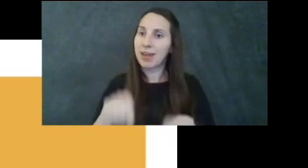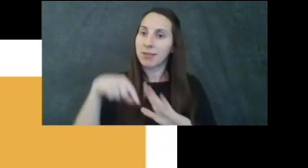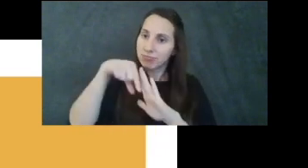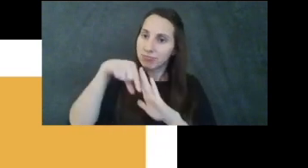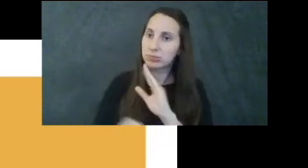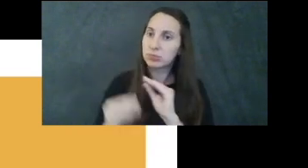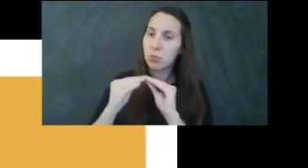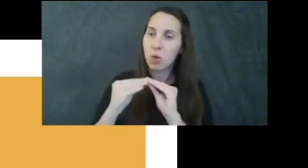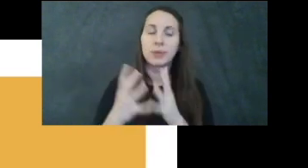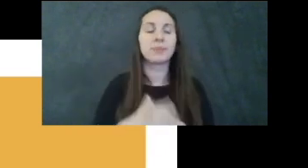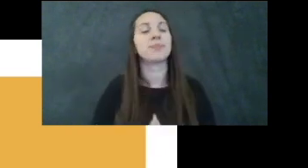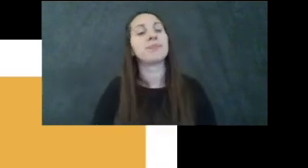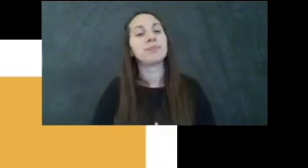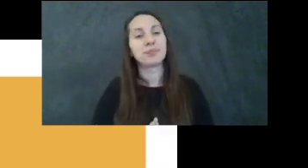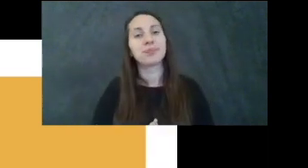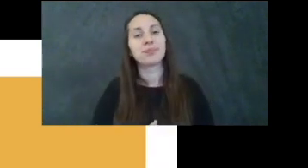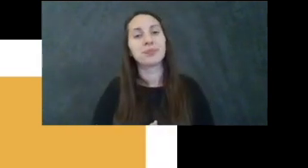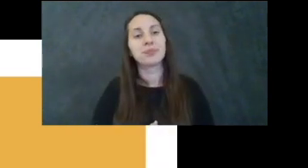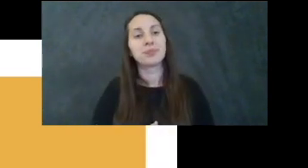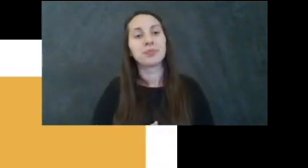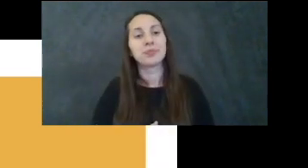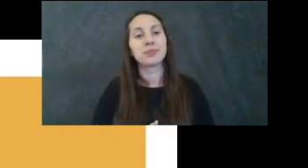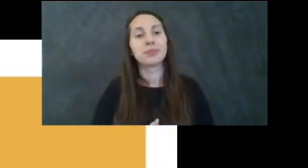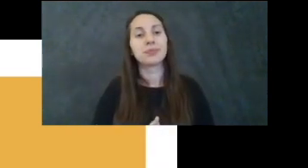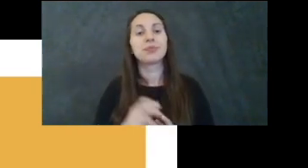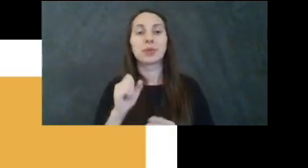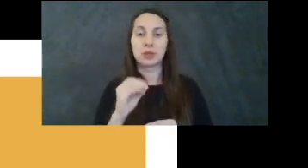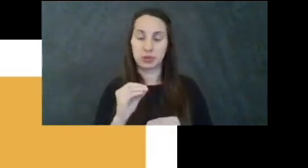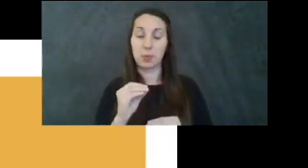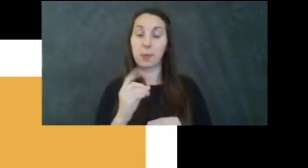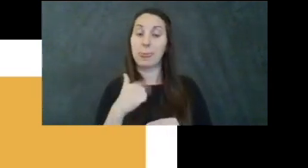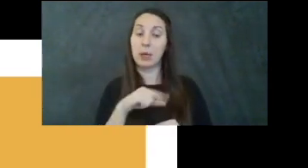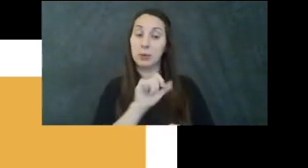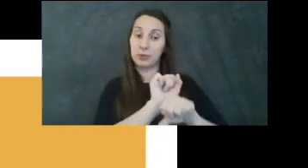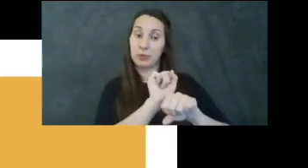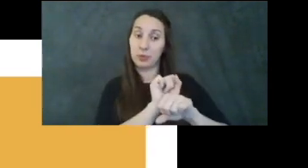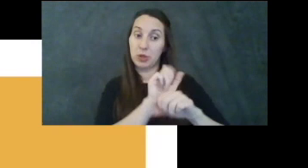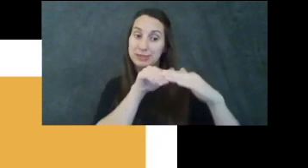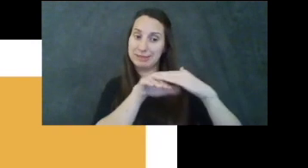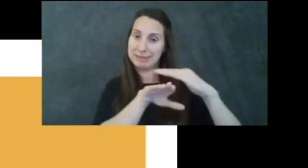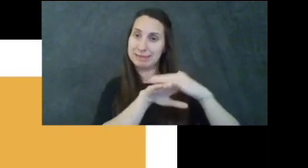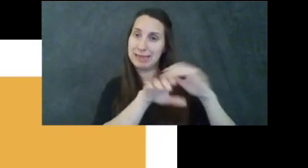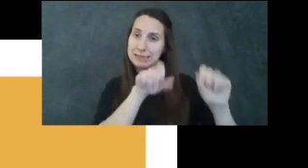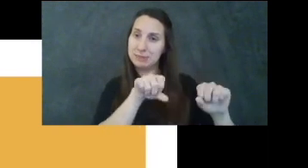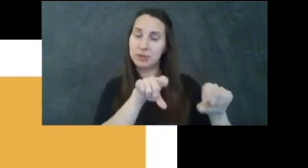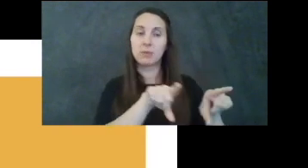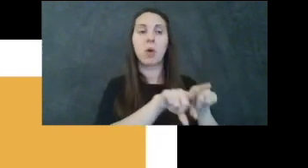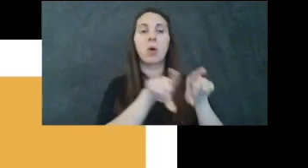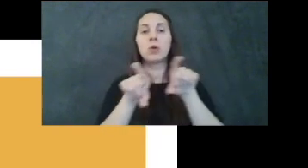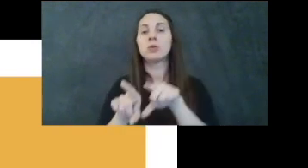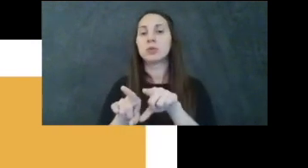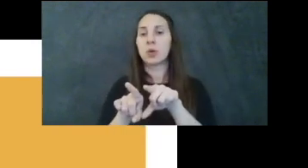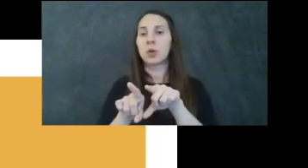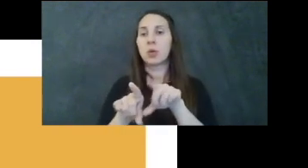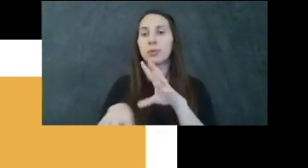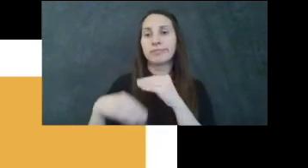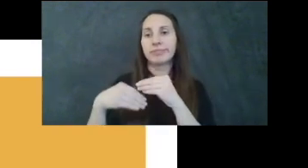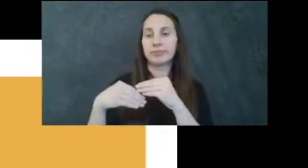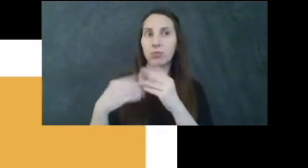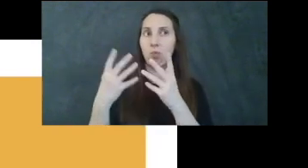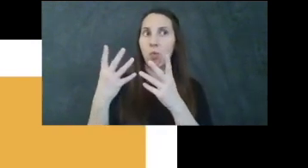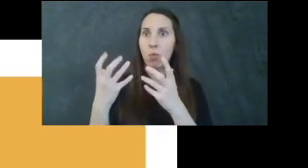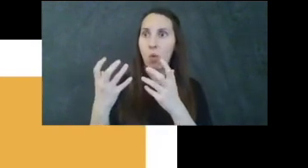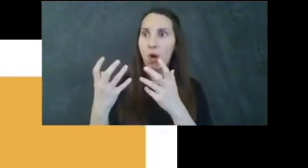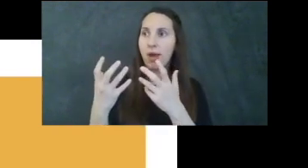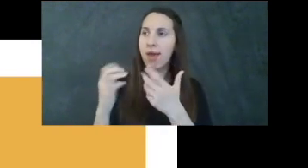have moved, in addition to our work on accessibility, to really think about how we can get not only people with disabilities to